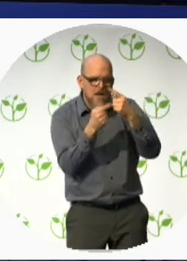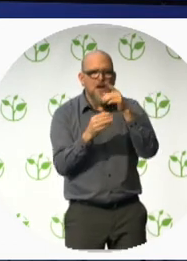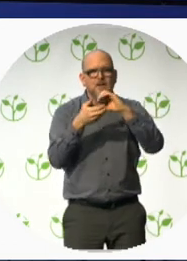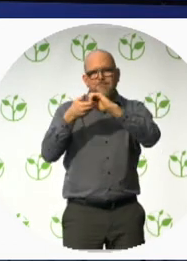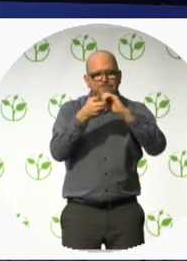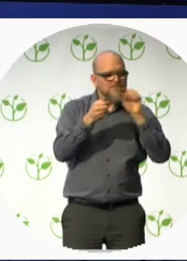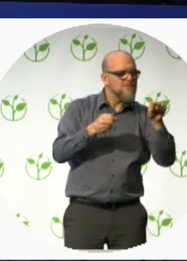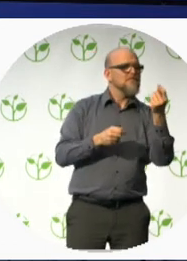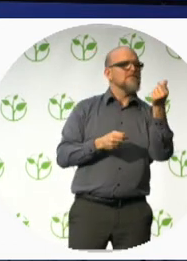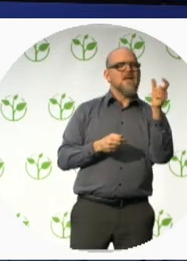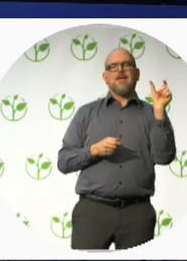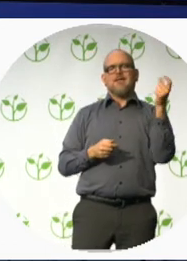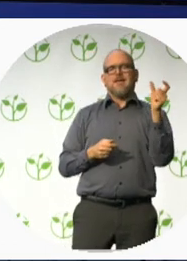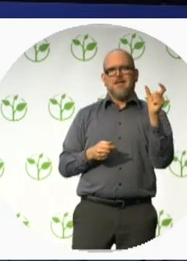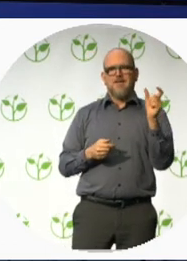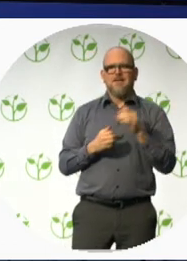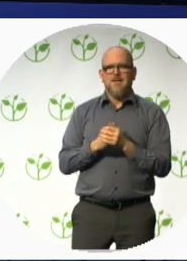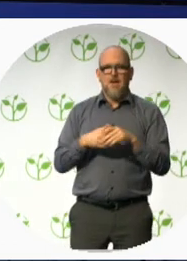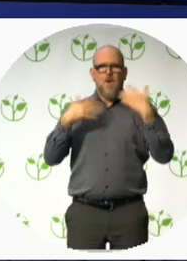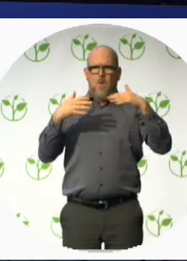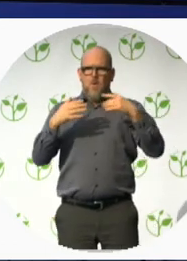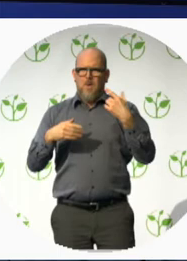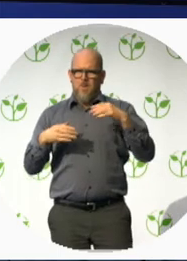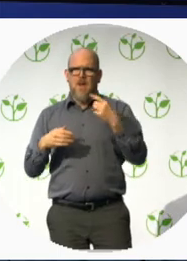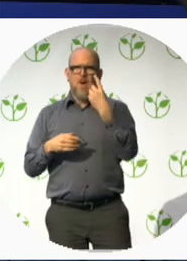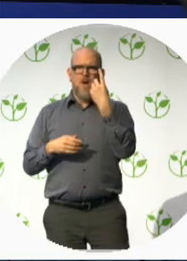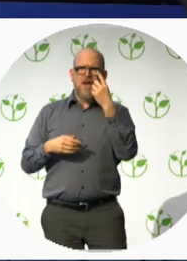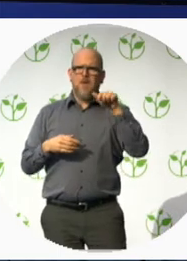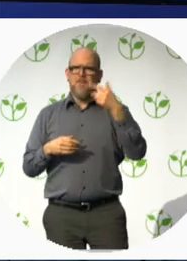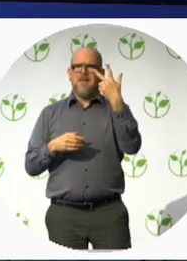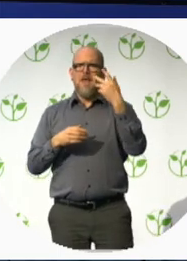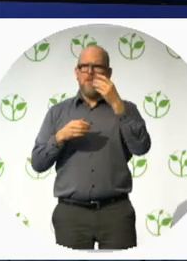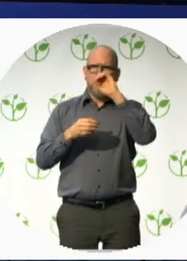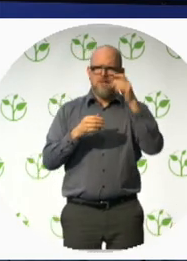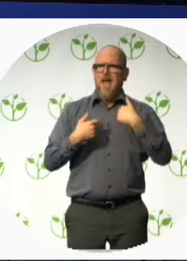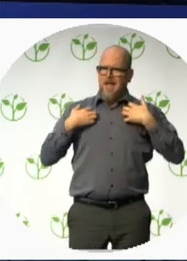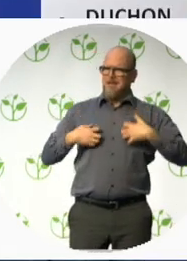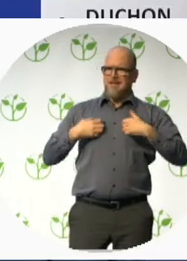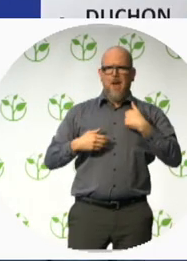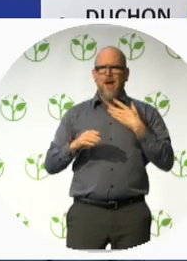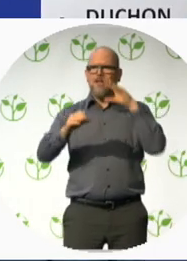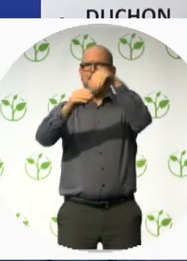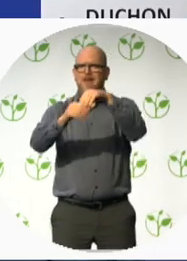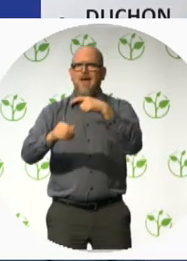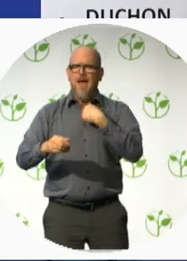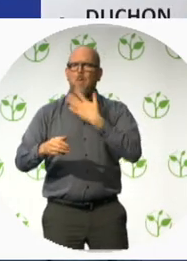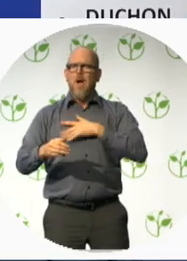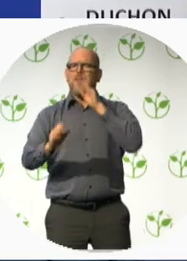That's an outrageous amount, but with service like that, I will come straight to Bank Austria. So you will make it cheaper.